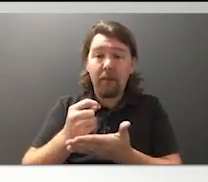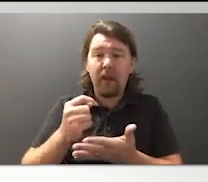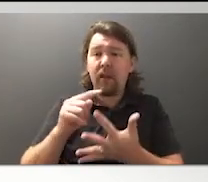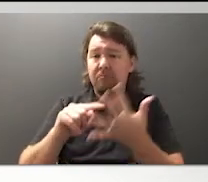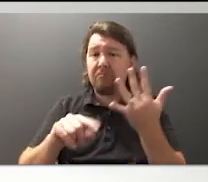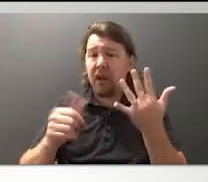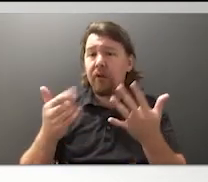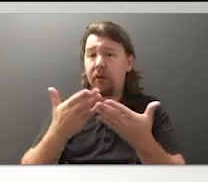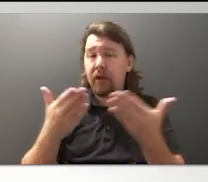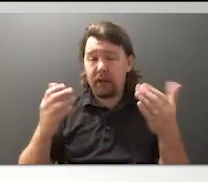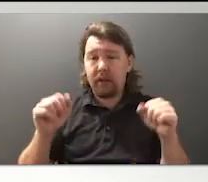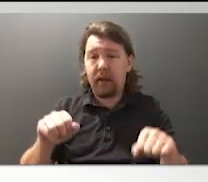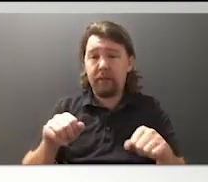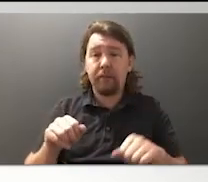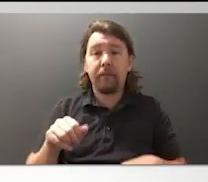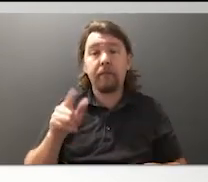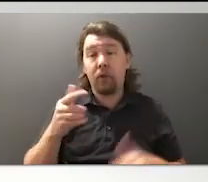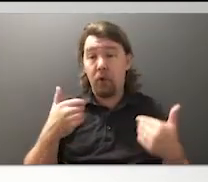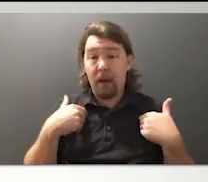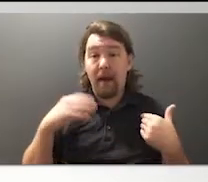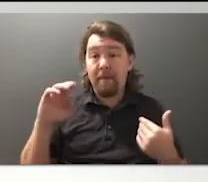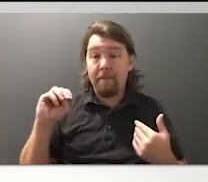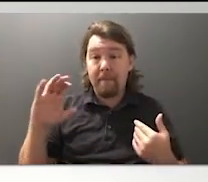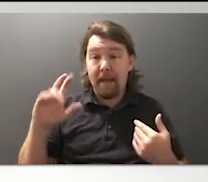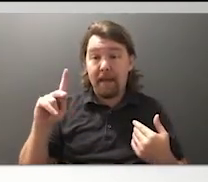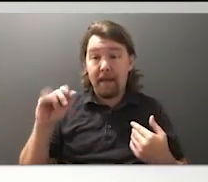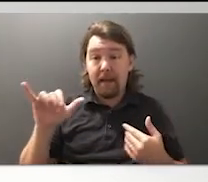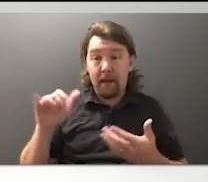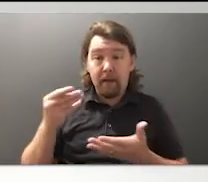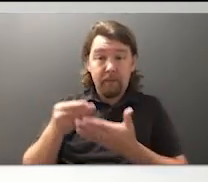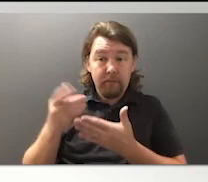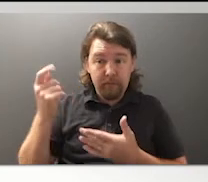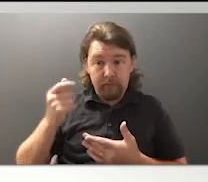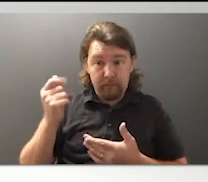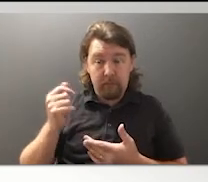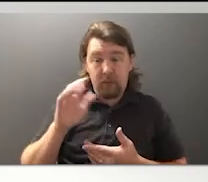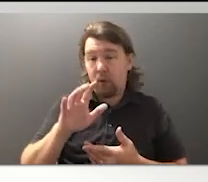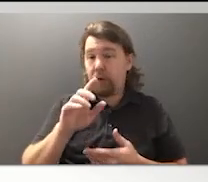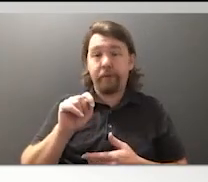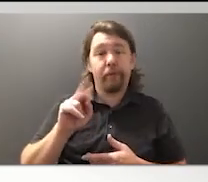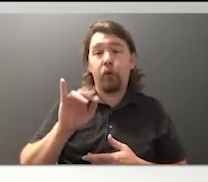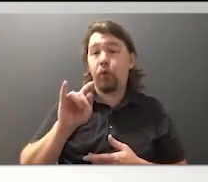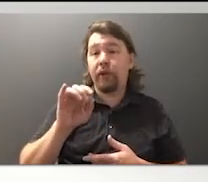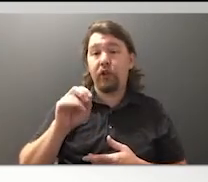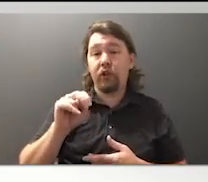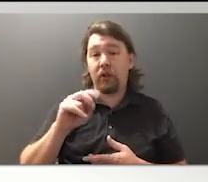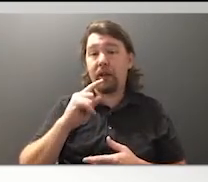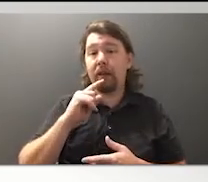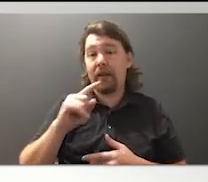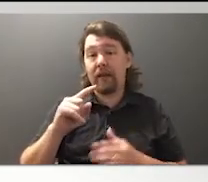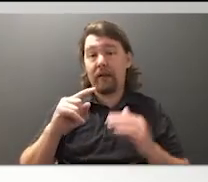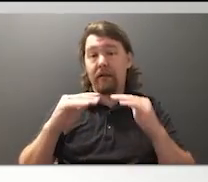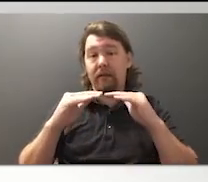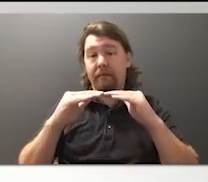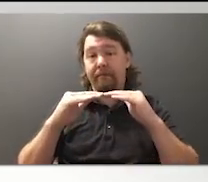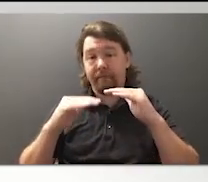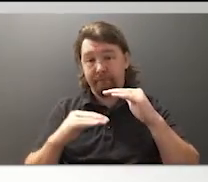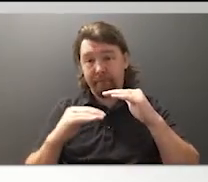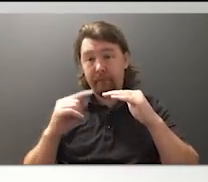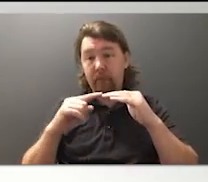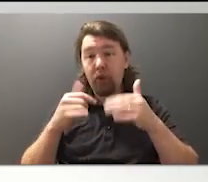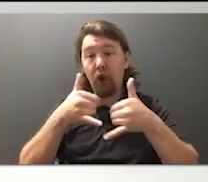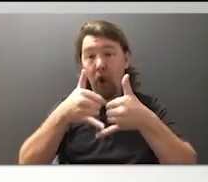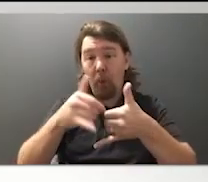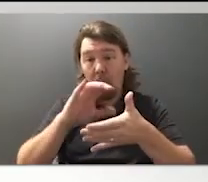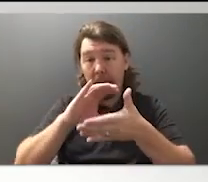right? If you have the McKay scholarship and your school tuition is less than the scholarship award,